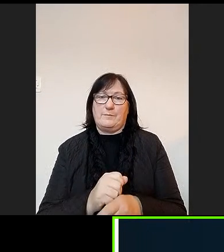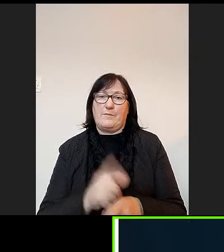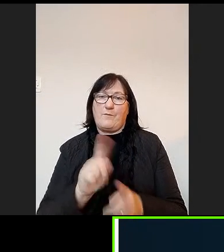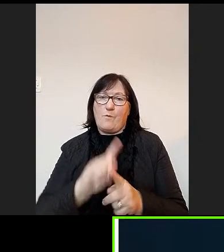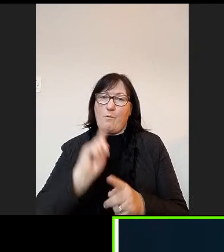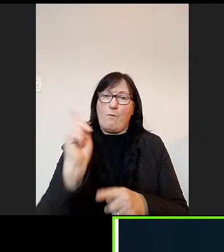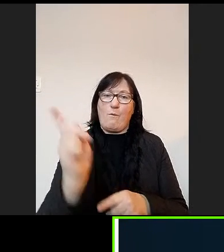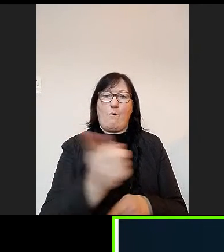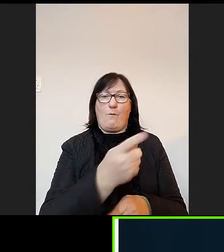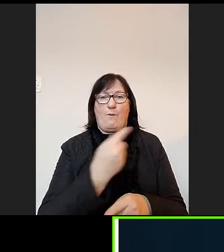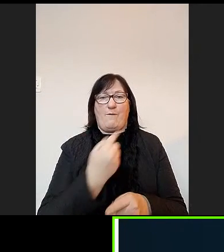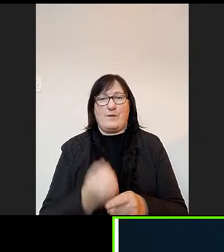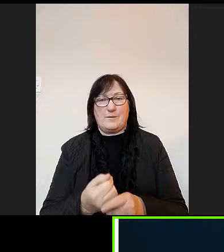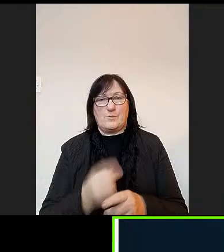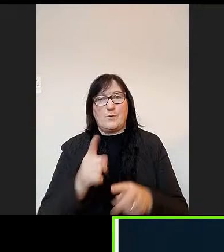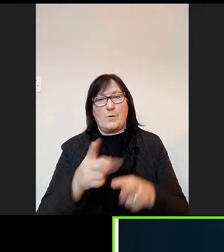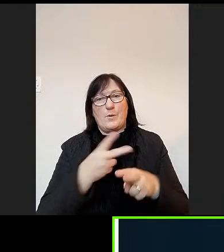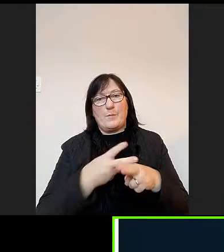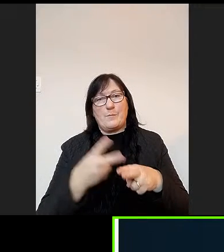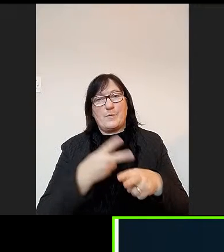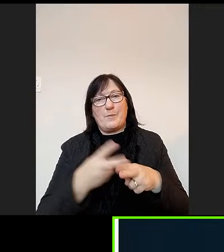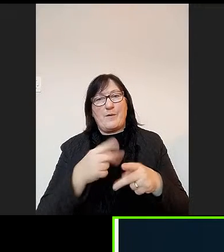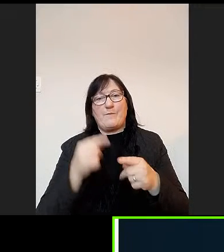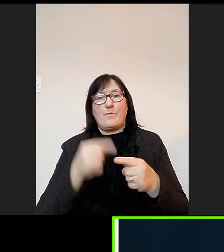start preparing for the next normal.